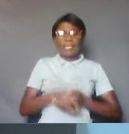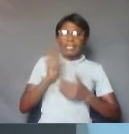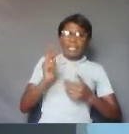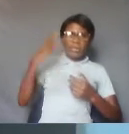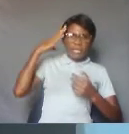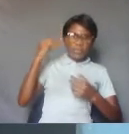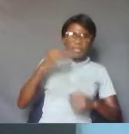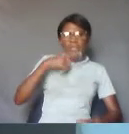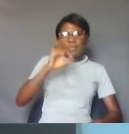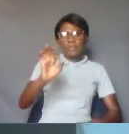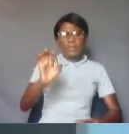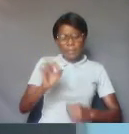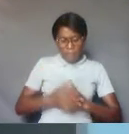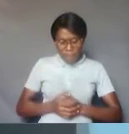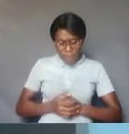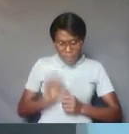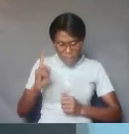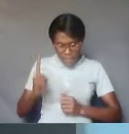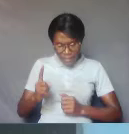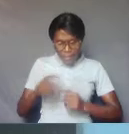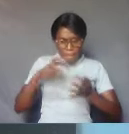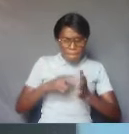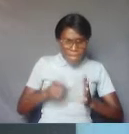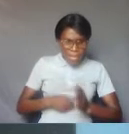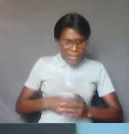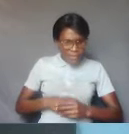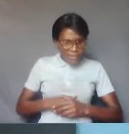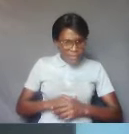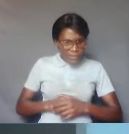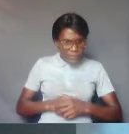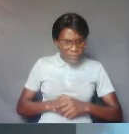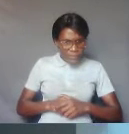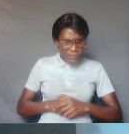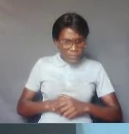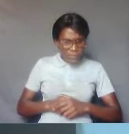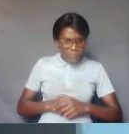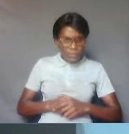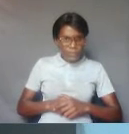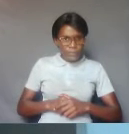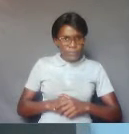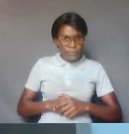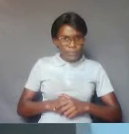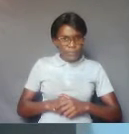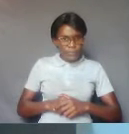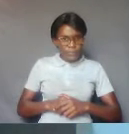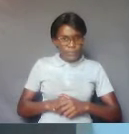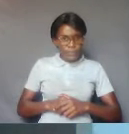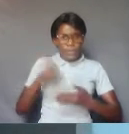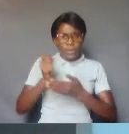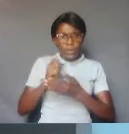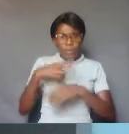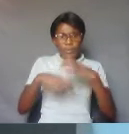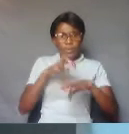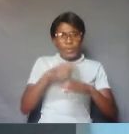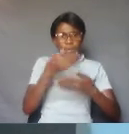experienced the Gospels as very sight-centric. And he offers what he calls a letter to a